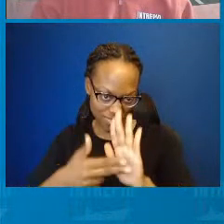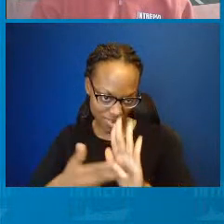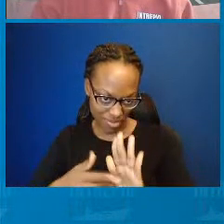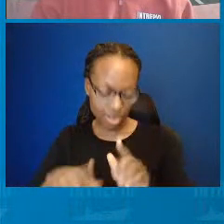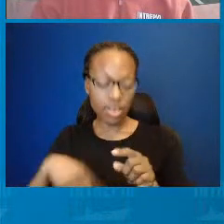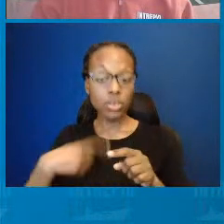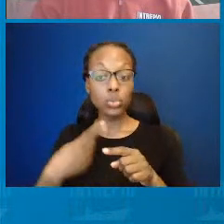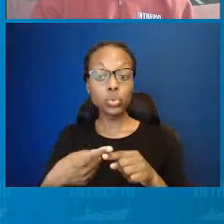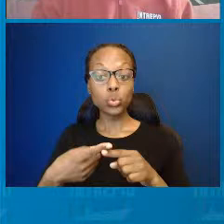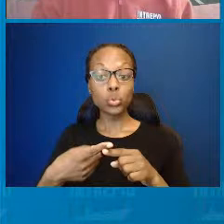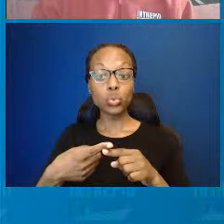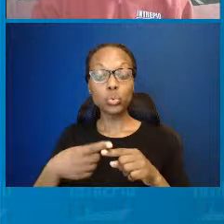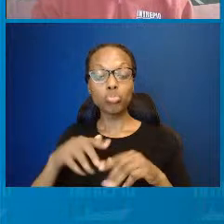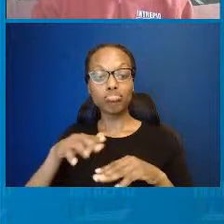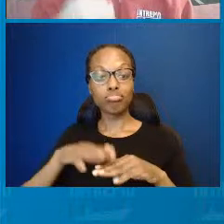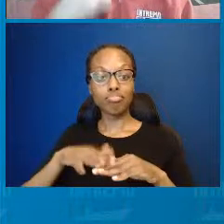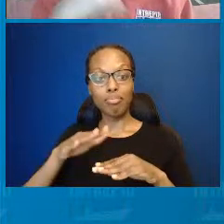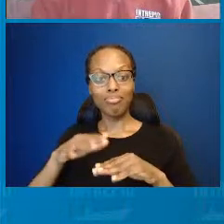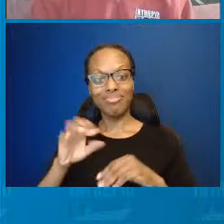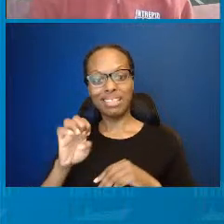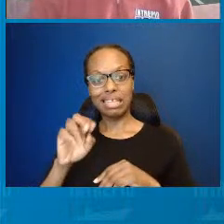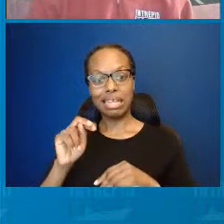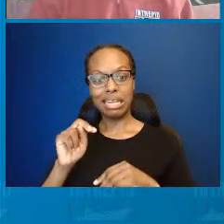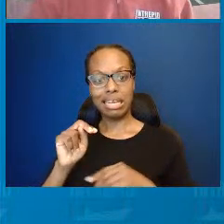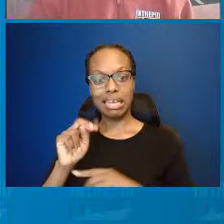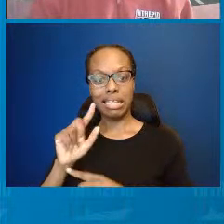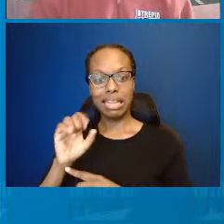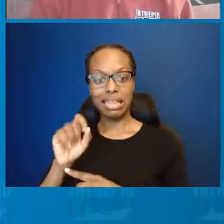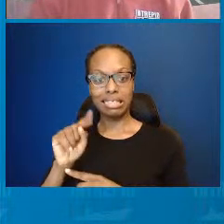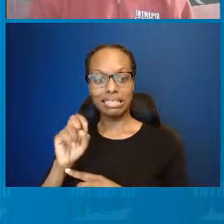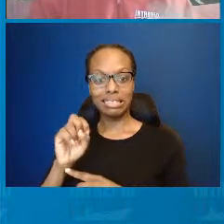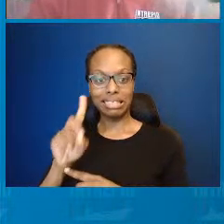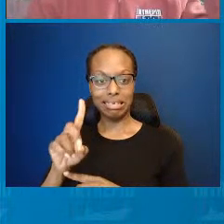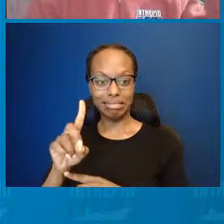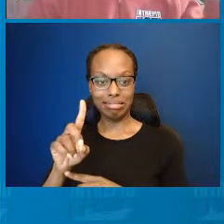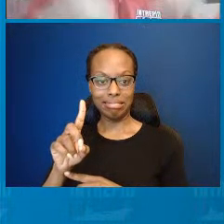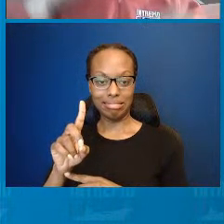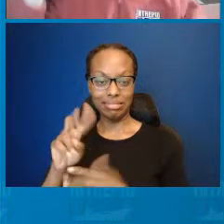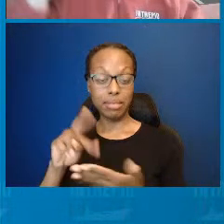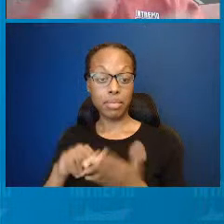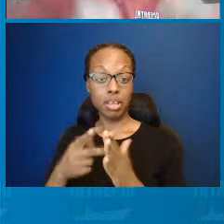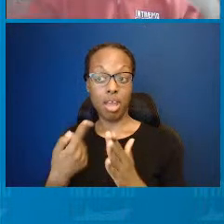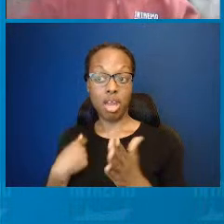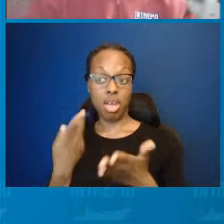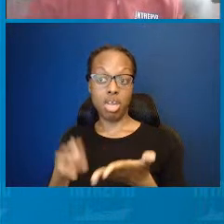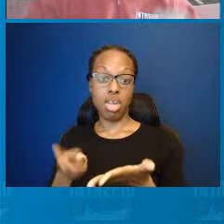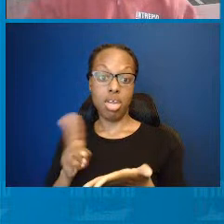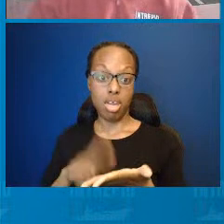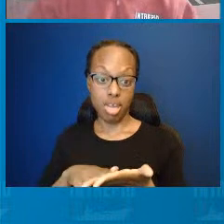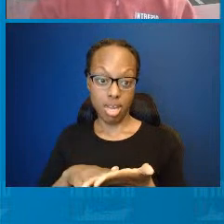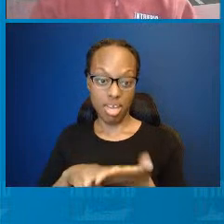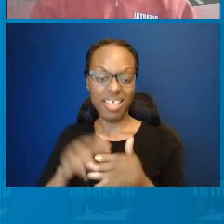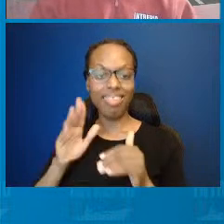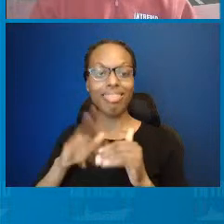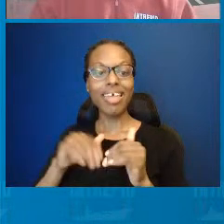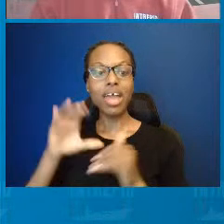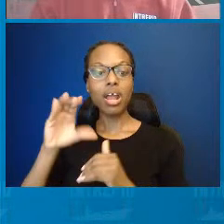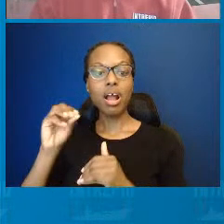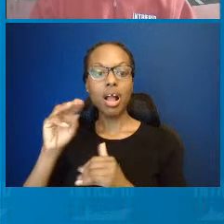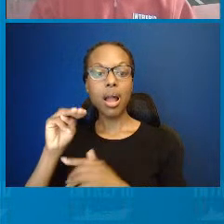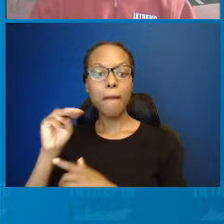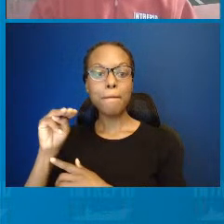is where you are low ranking, right? So you have enlisted versus commissioned.